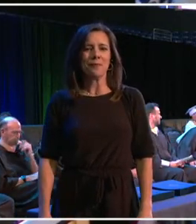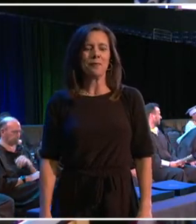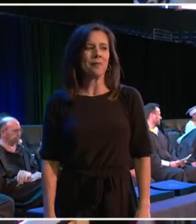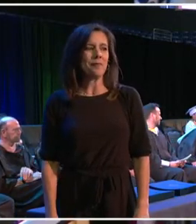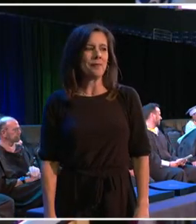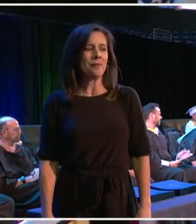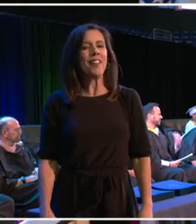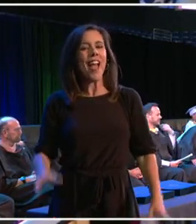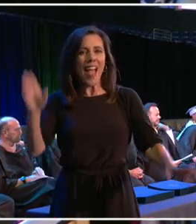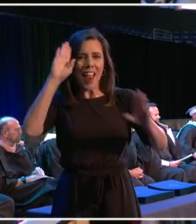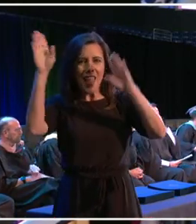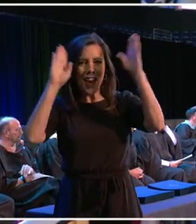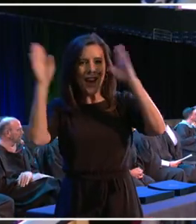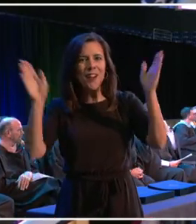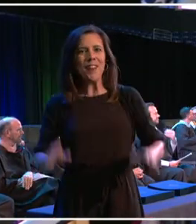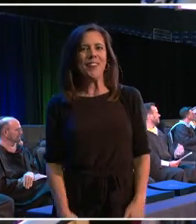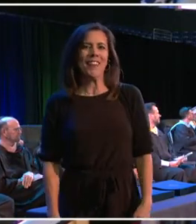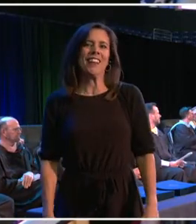Hello.